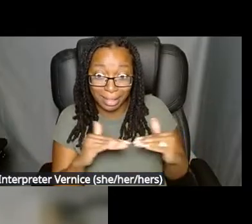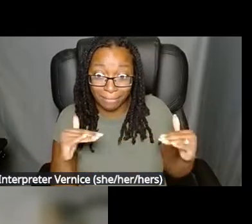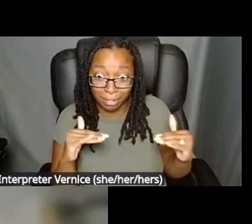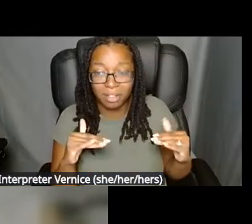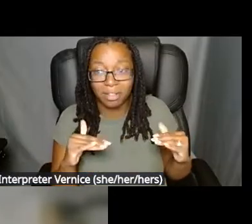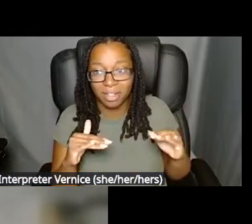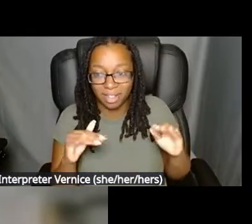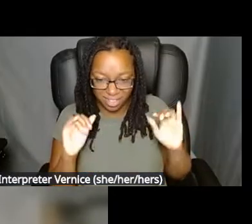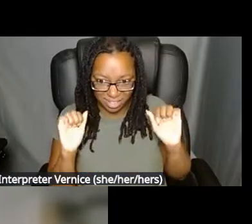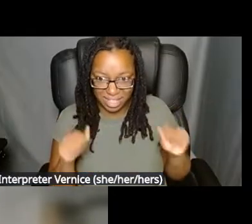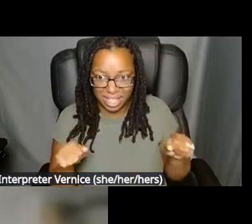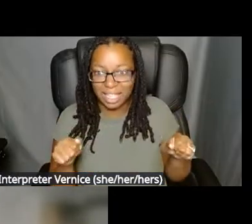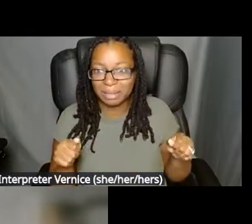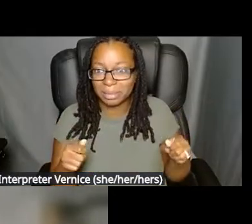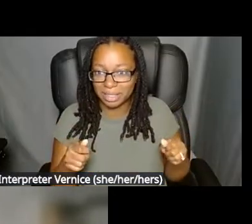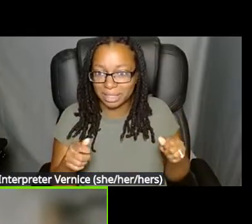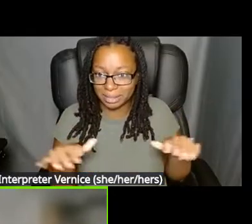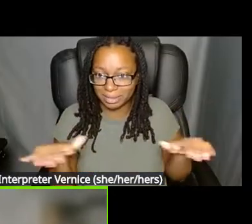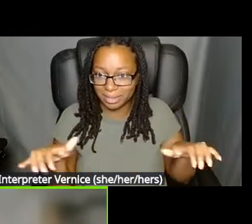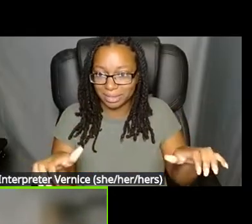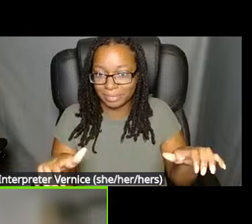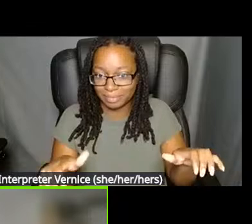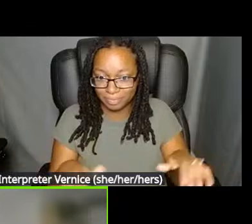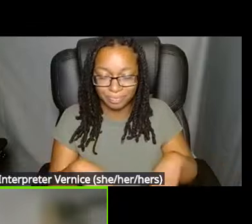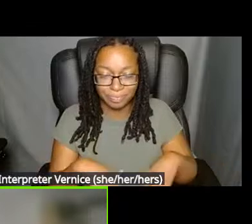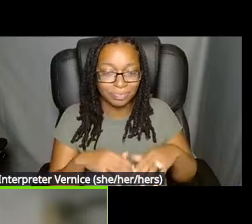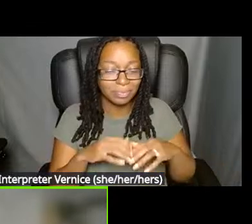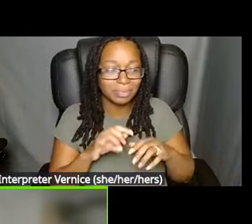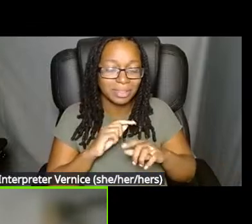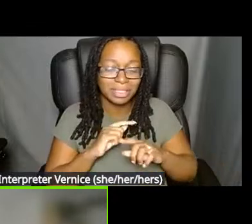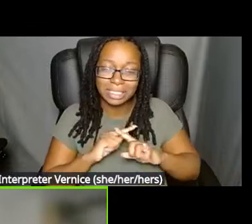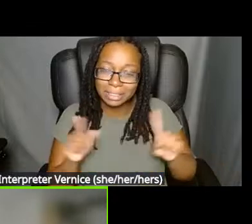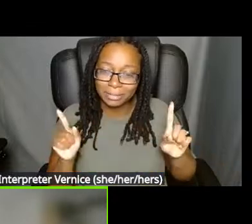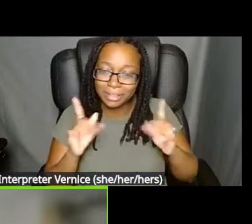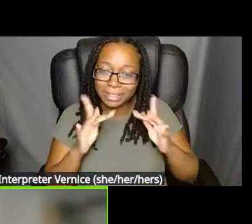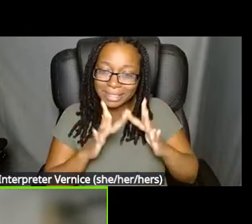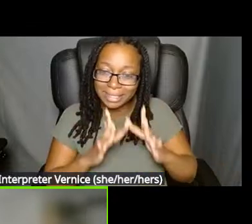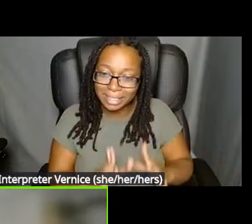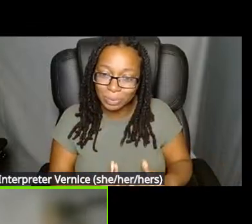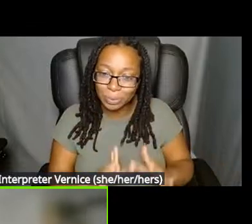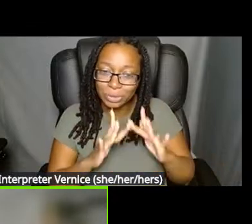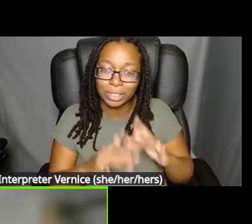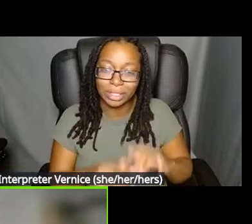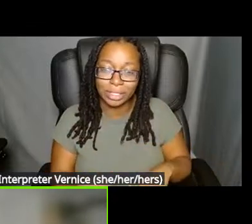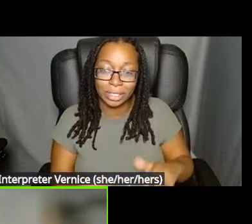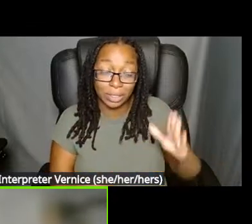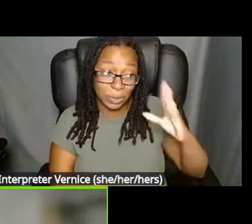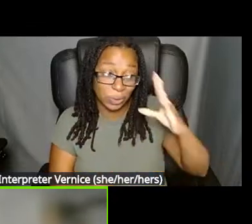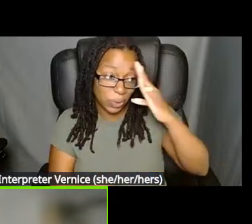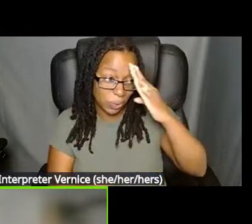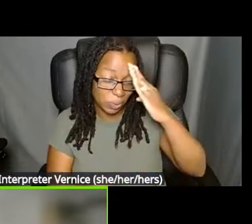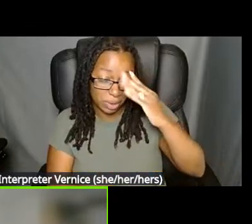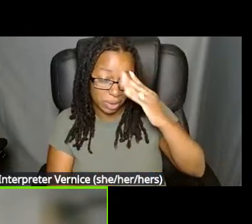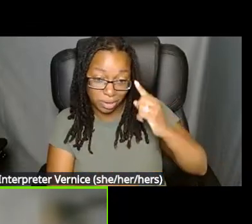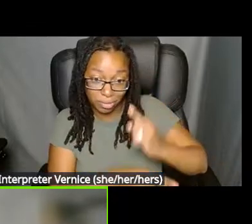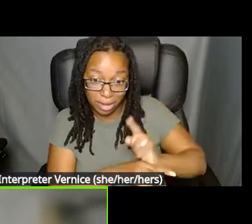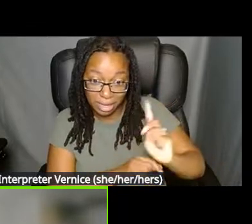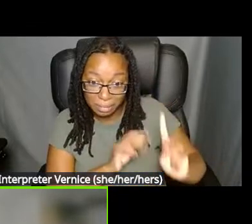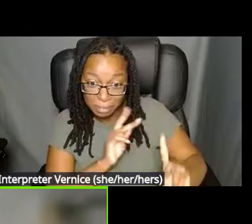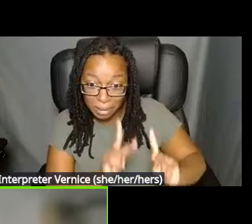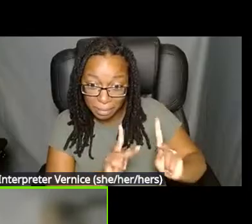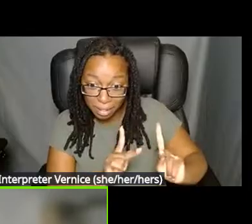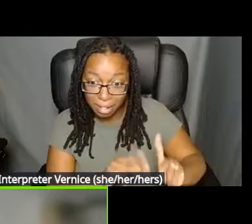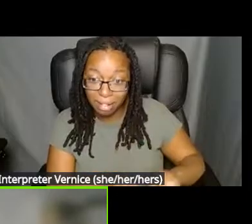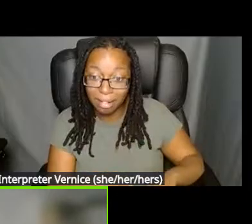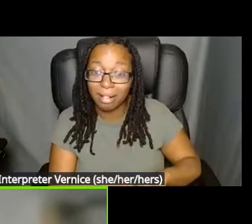like there's more about networking, getting the right people in the room, knowing the right people. So do indeed do that. Oh, if you can't do it, find